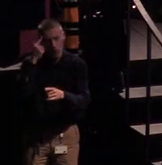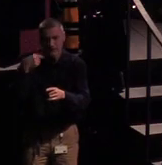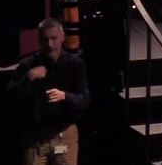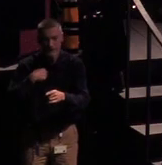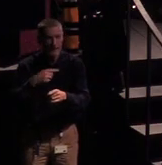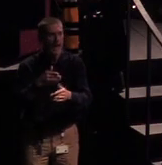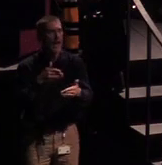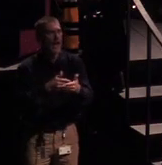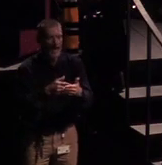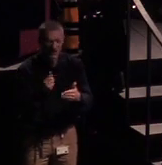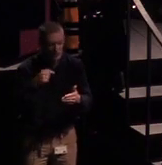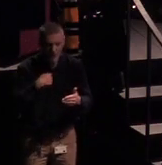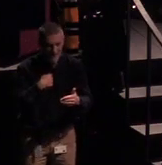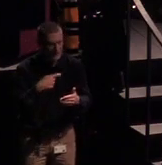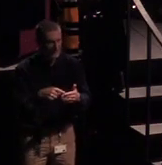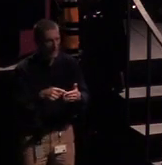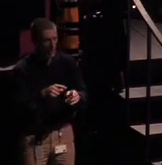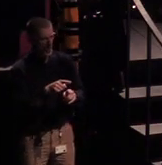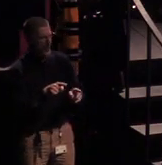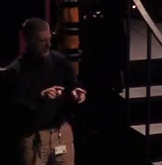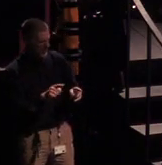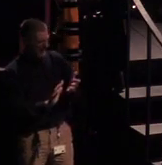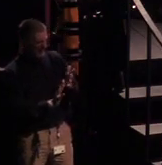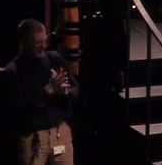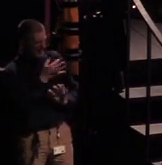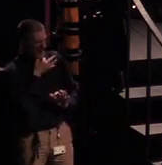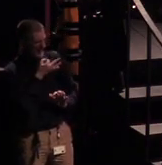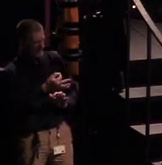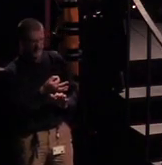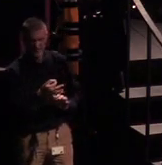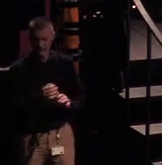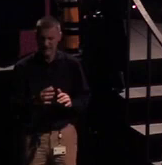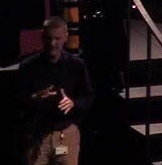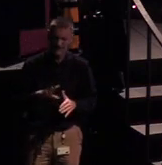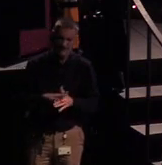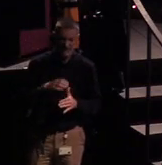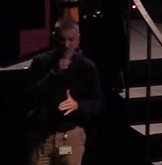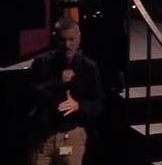or you're a fire risk biscuit a goat